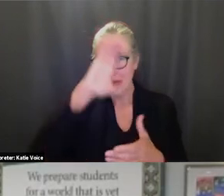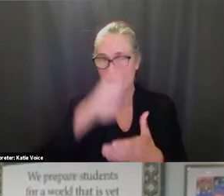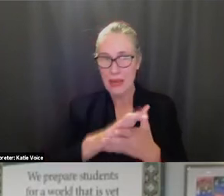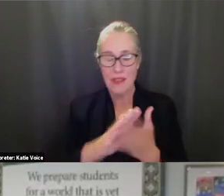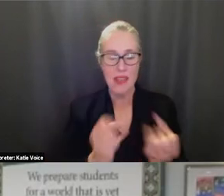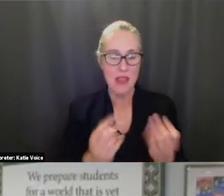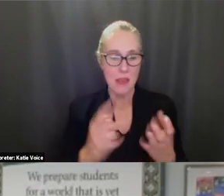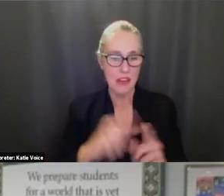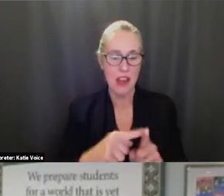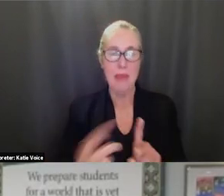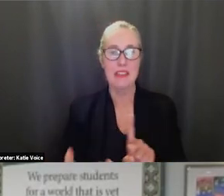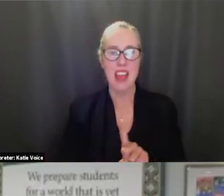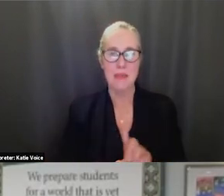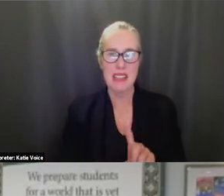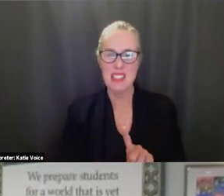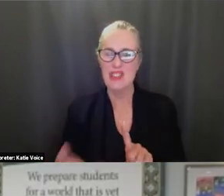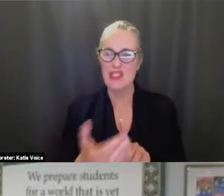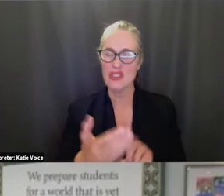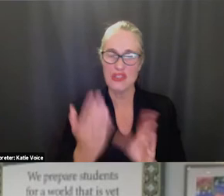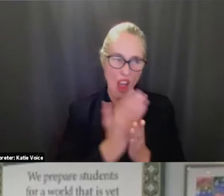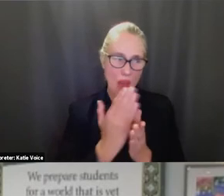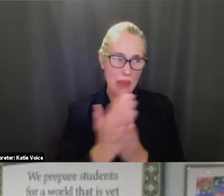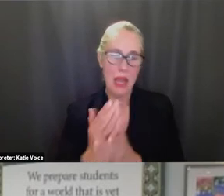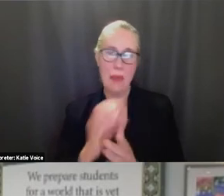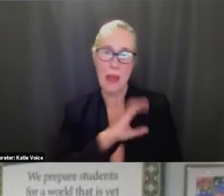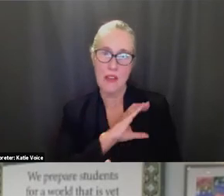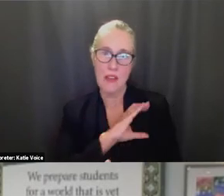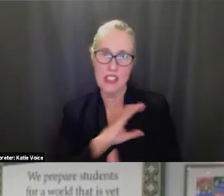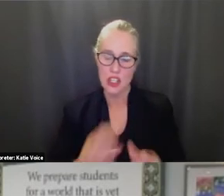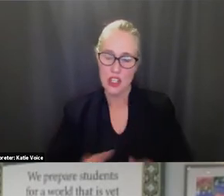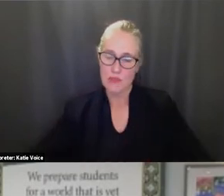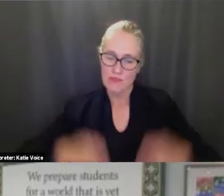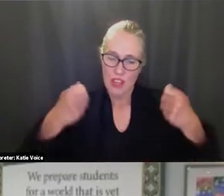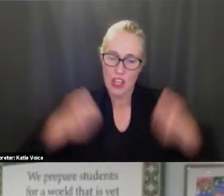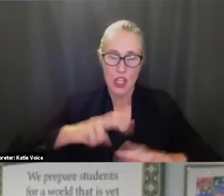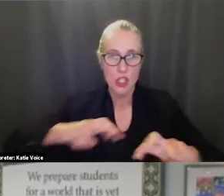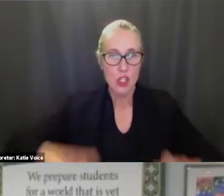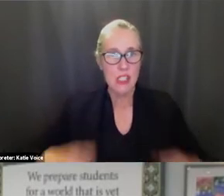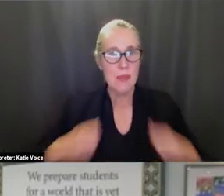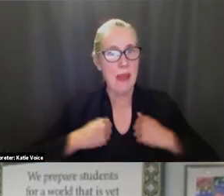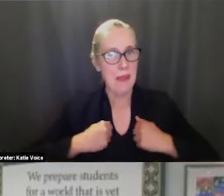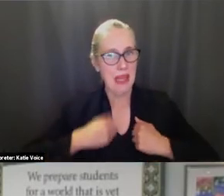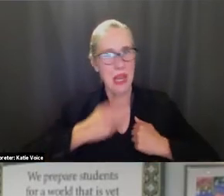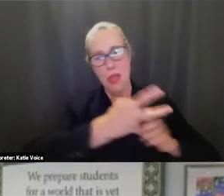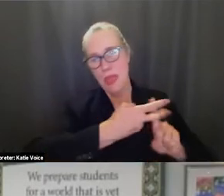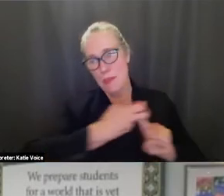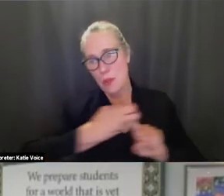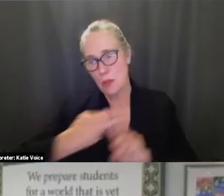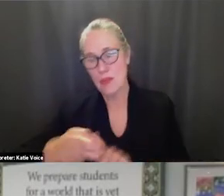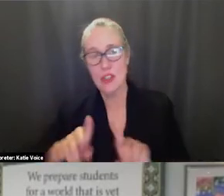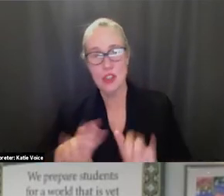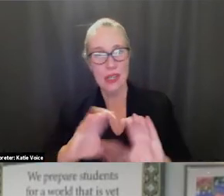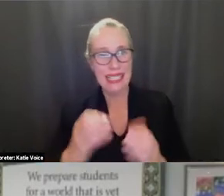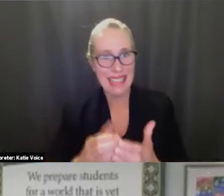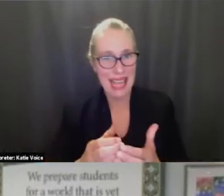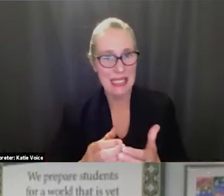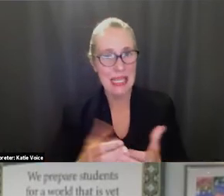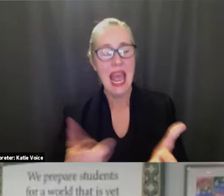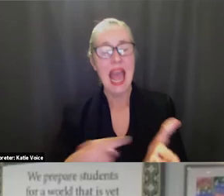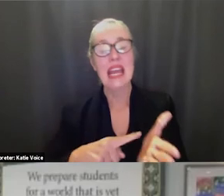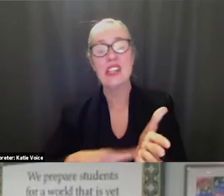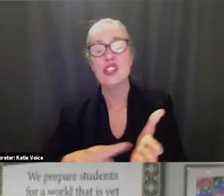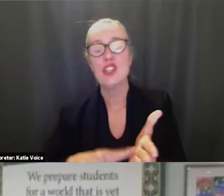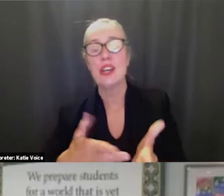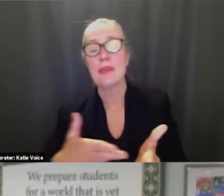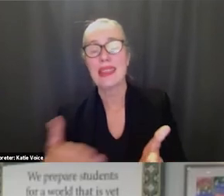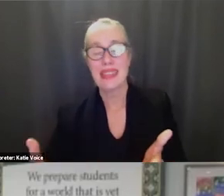times i've been stopped by officers on campus to have them search my backpack they always pull me over during class and ask to check my stuff because